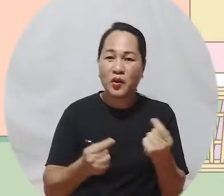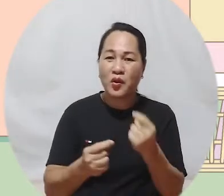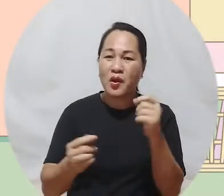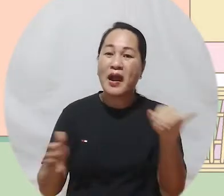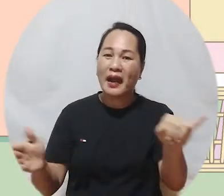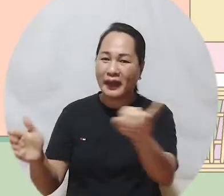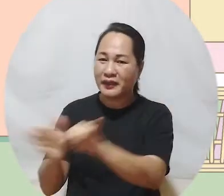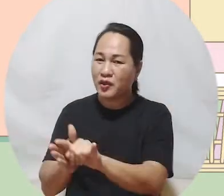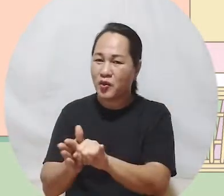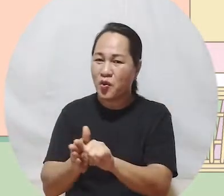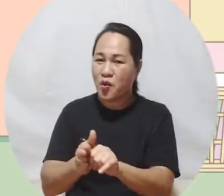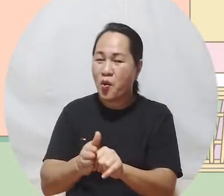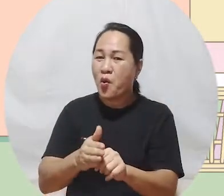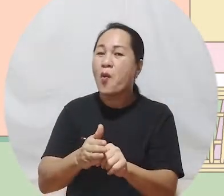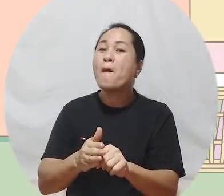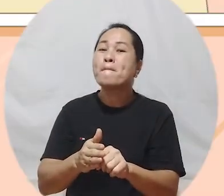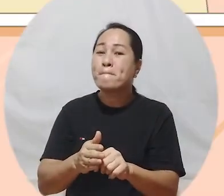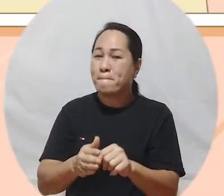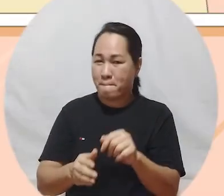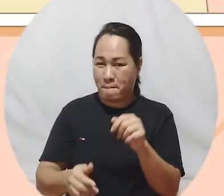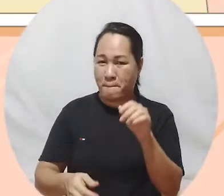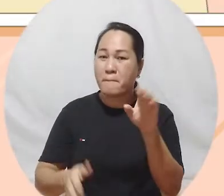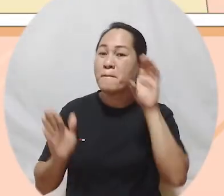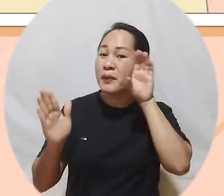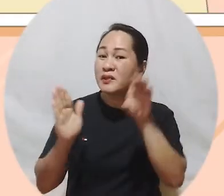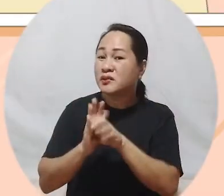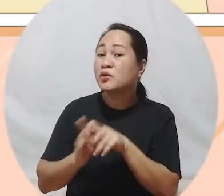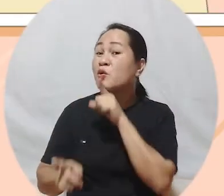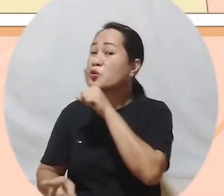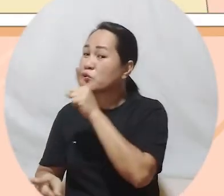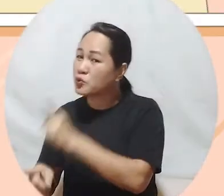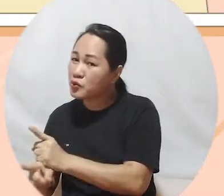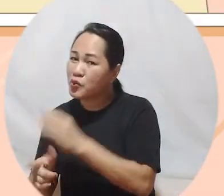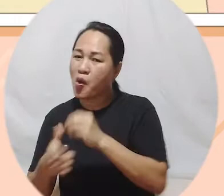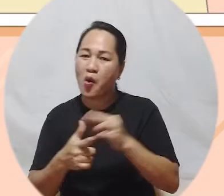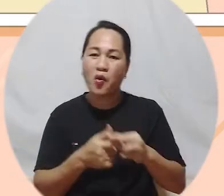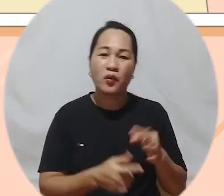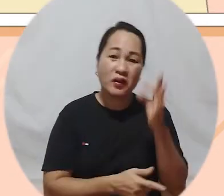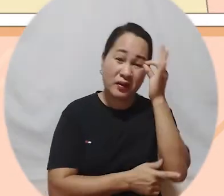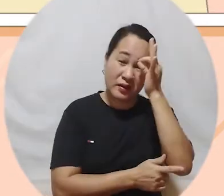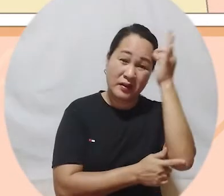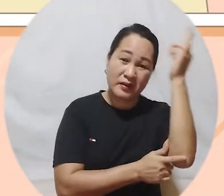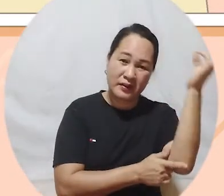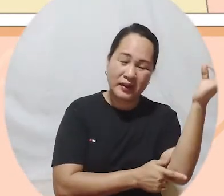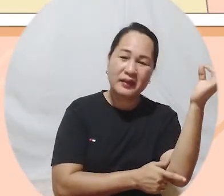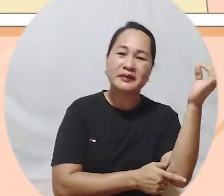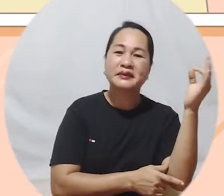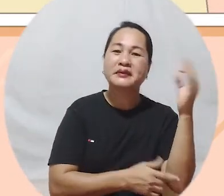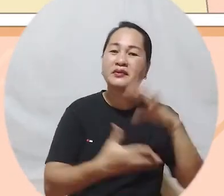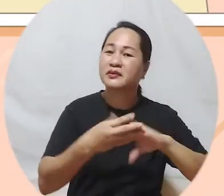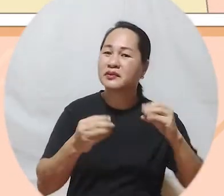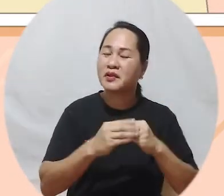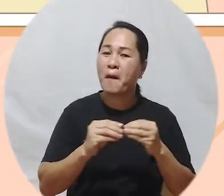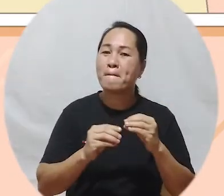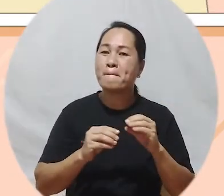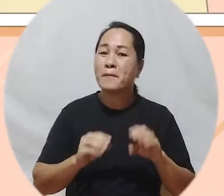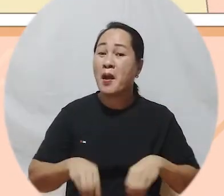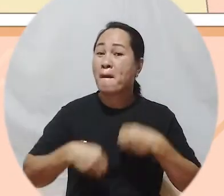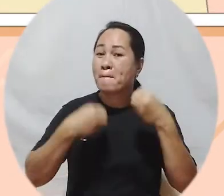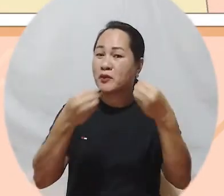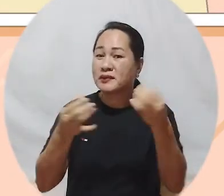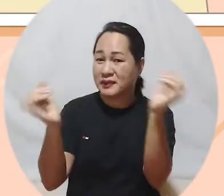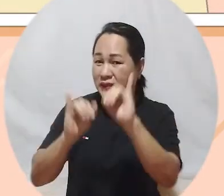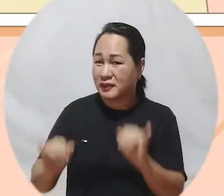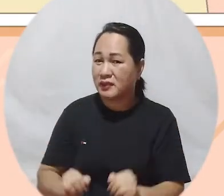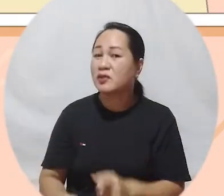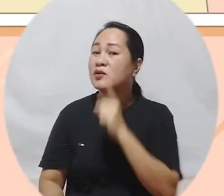do is to identify whether these pictures are from a fantasy story or from a reality story. Then, put these